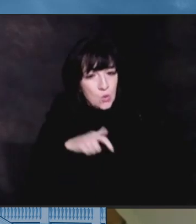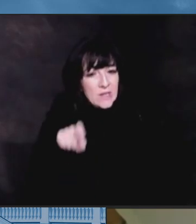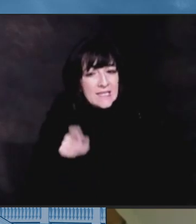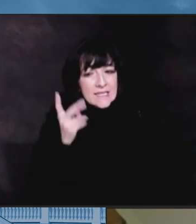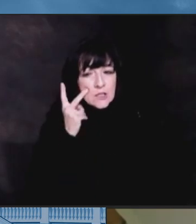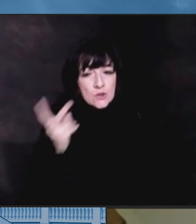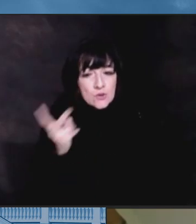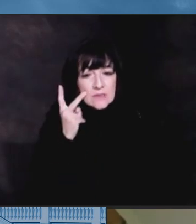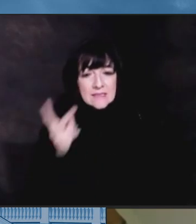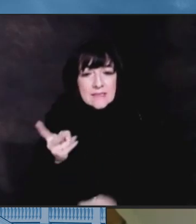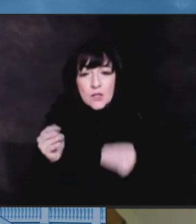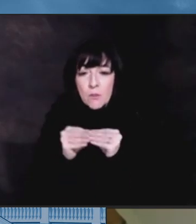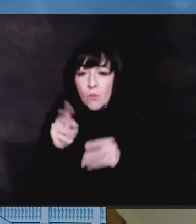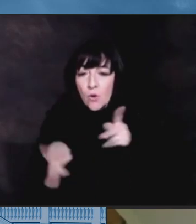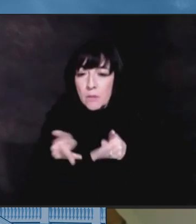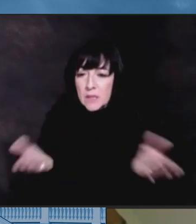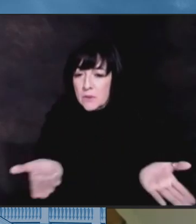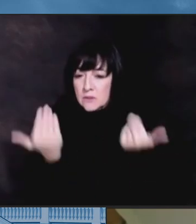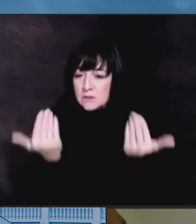Kent County.